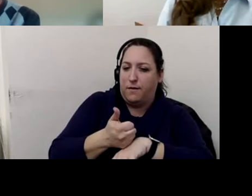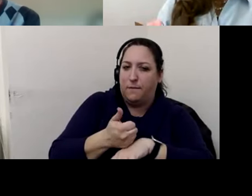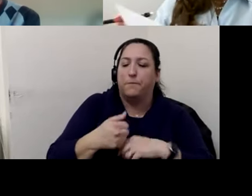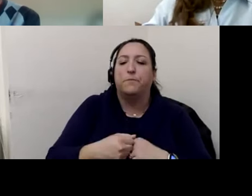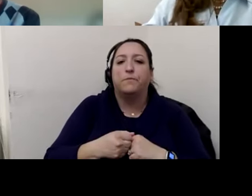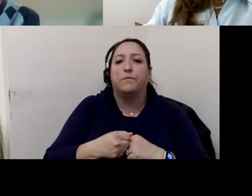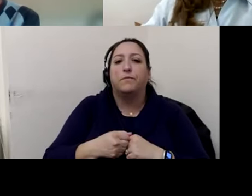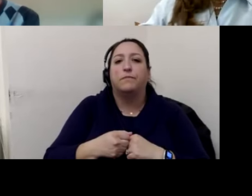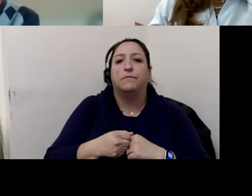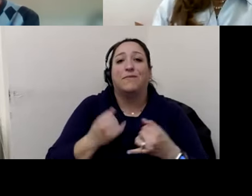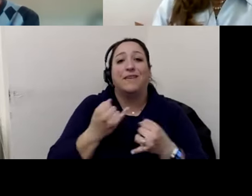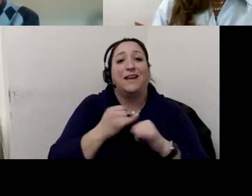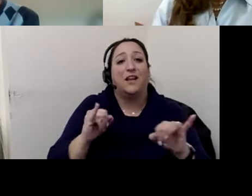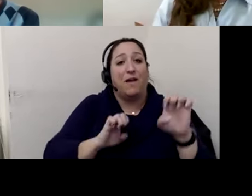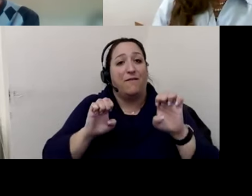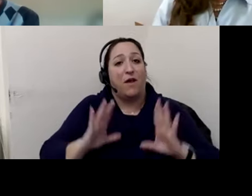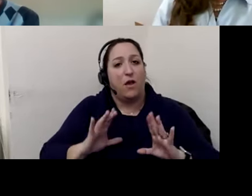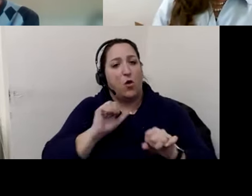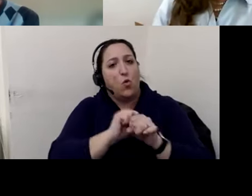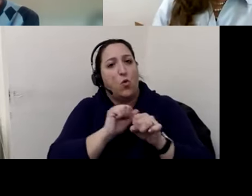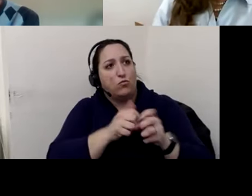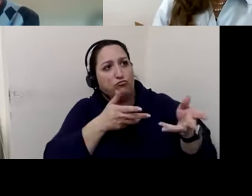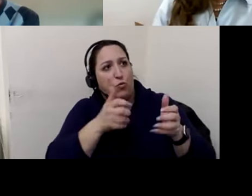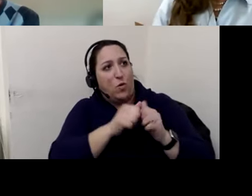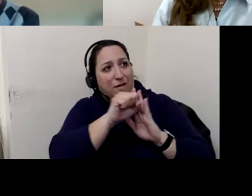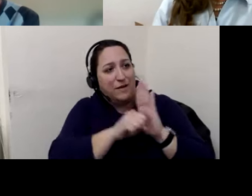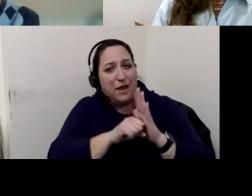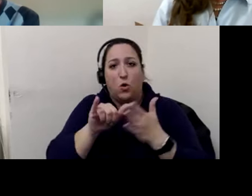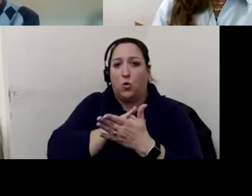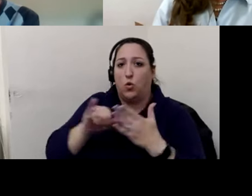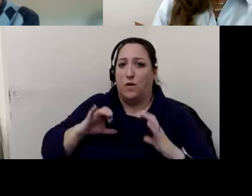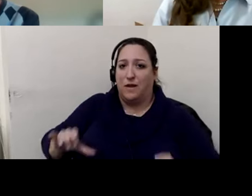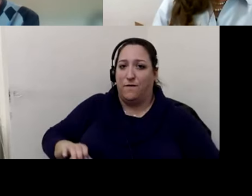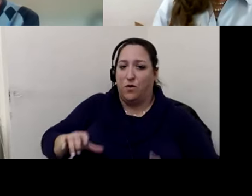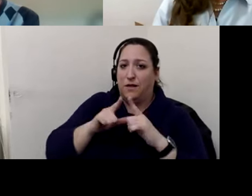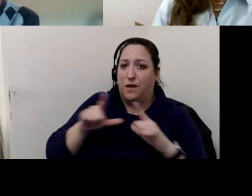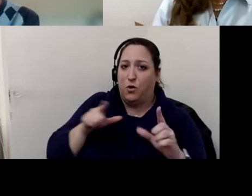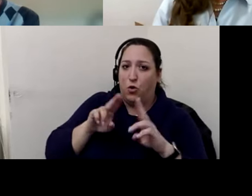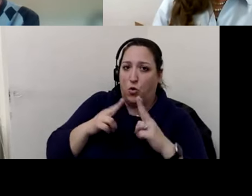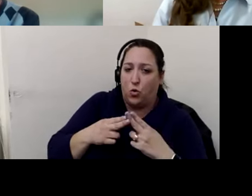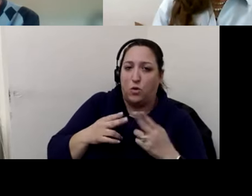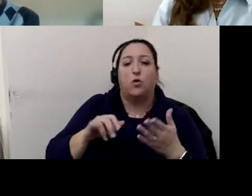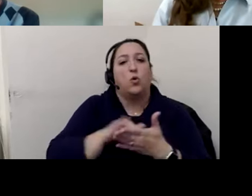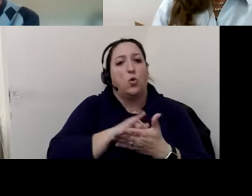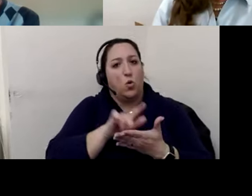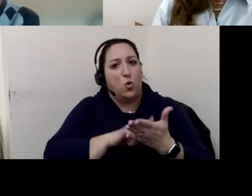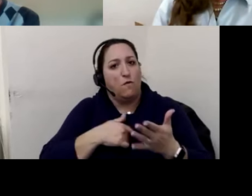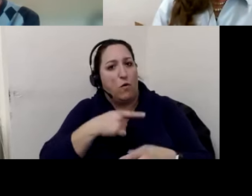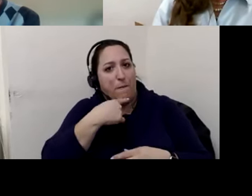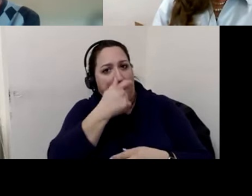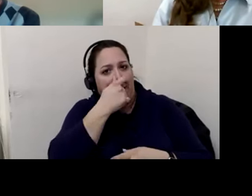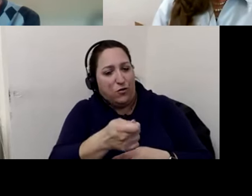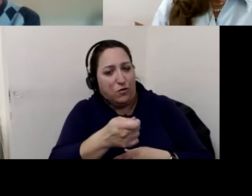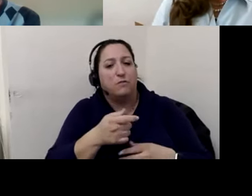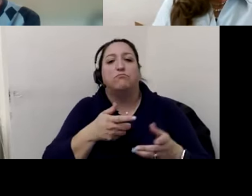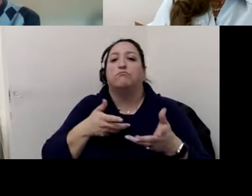As the independent evaluator, I worked with the state, the New York Civil Liberties Union, New York lawyers for the public interest,